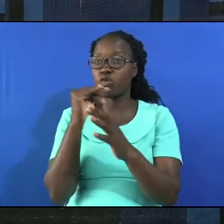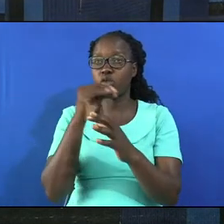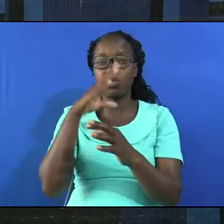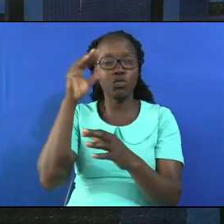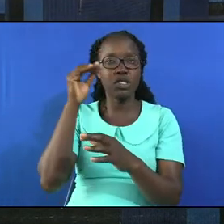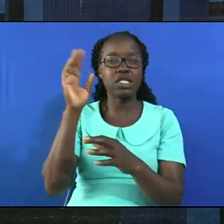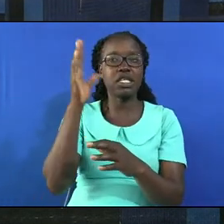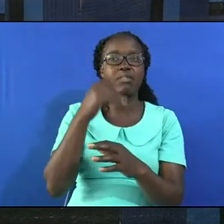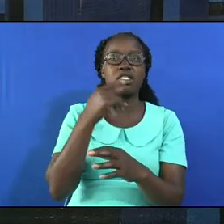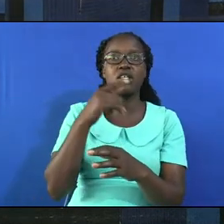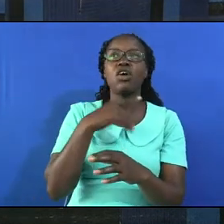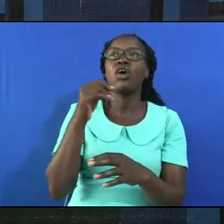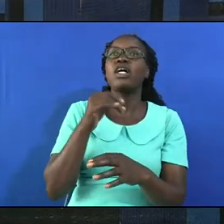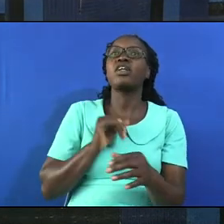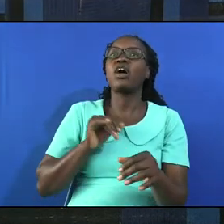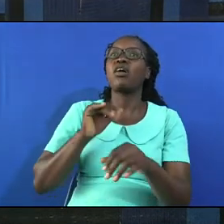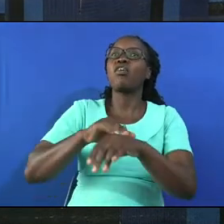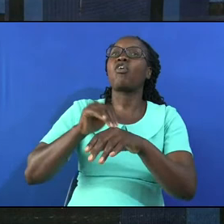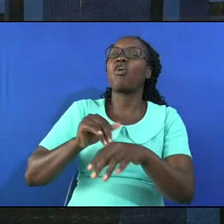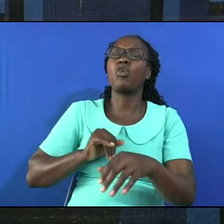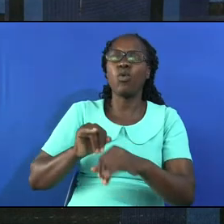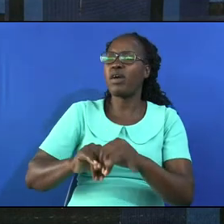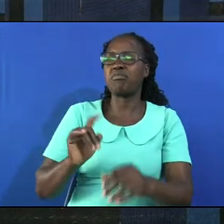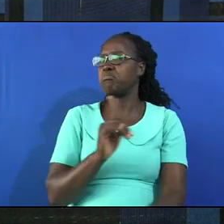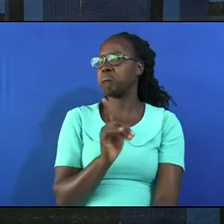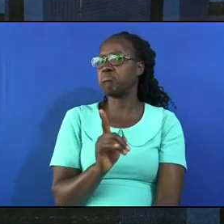did he tell him that go and call your wife?